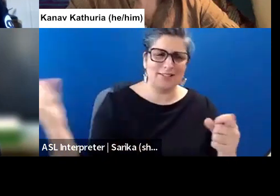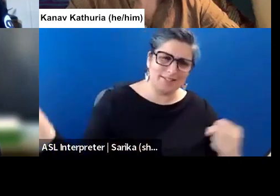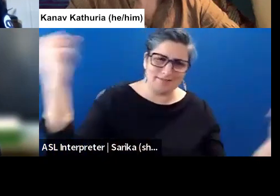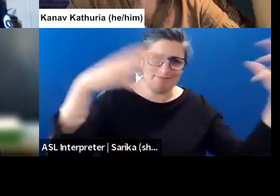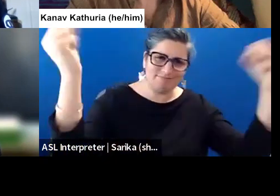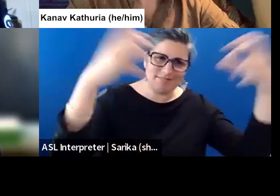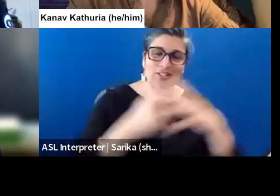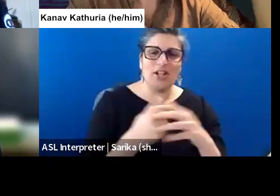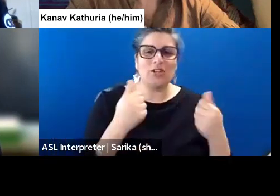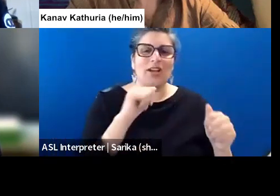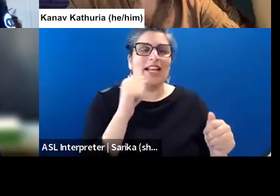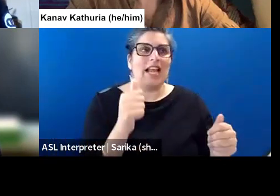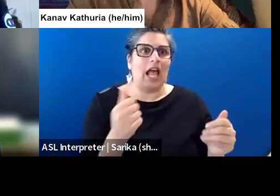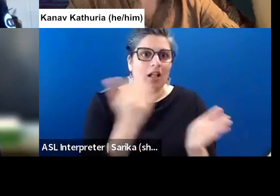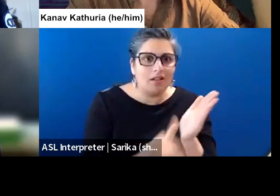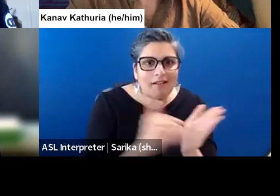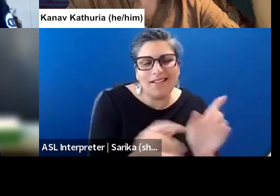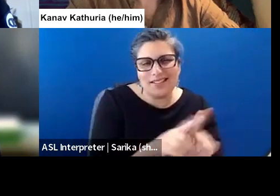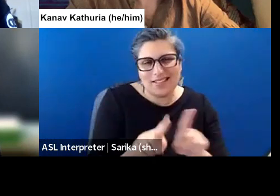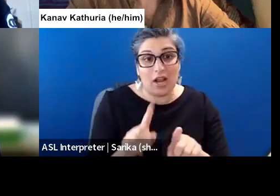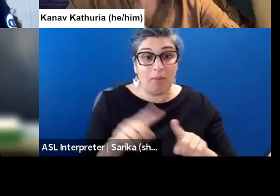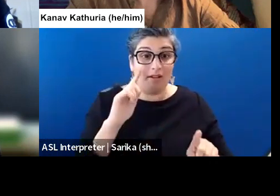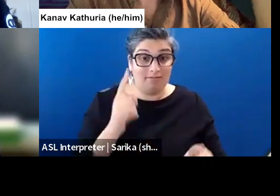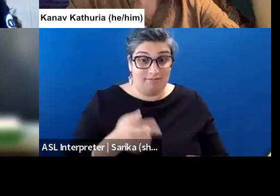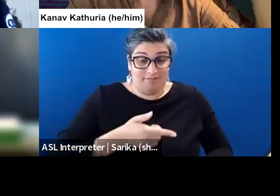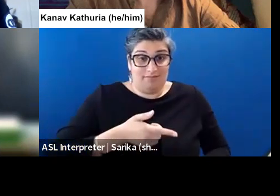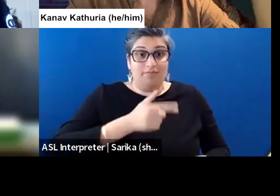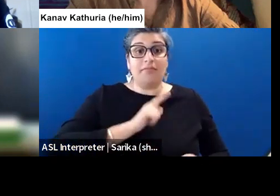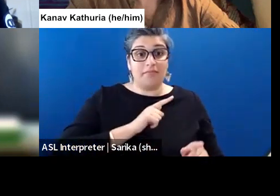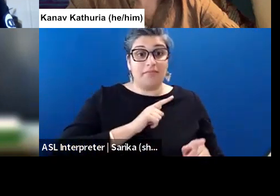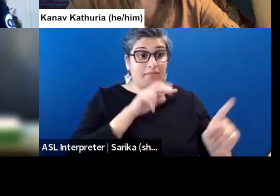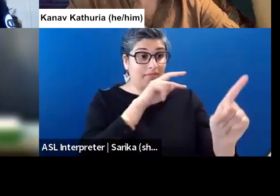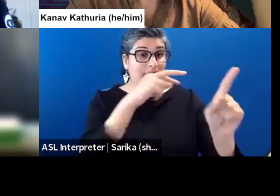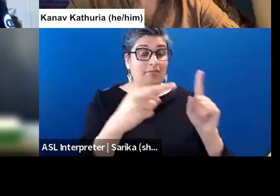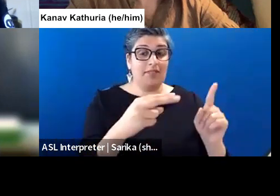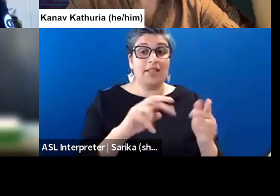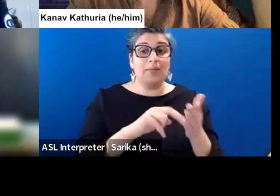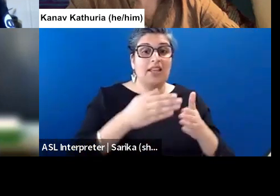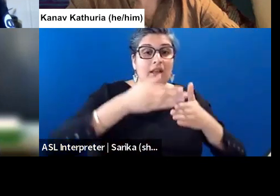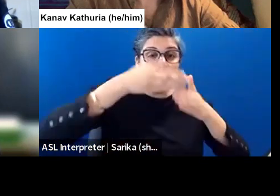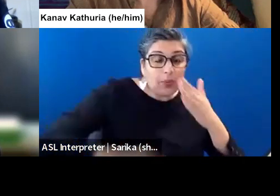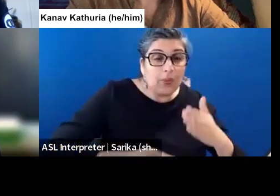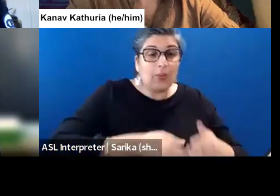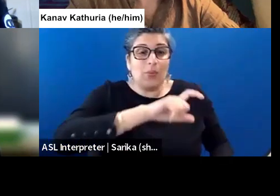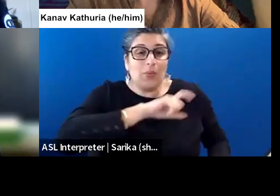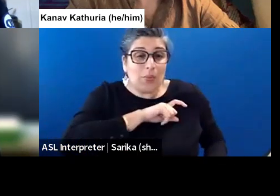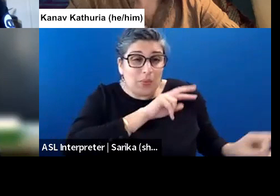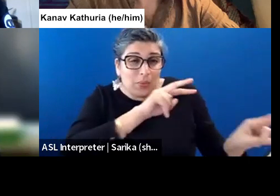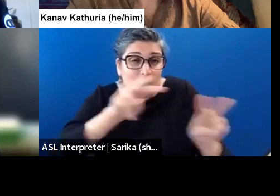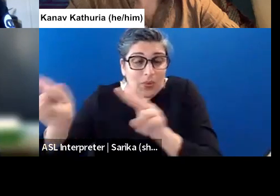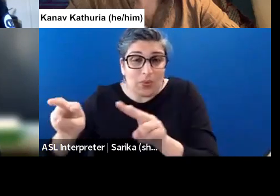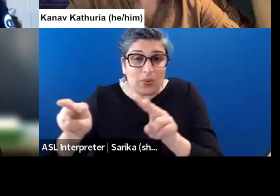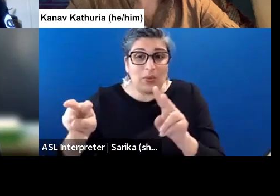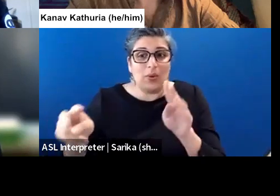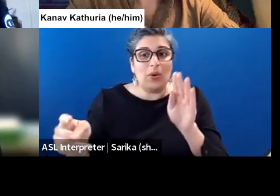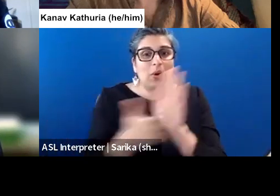So I'll try not to repeat too much, but to me it is about ending policing, prosecution, imprisonment, and